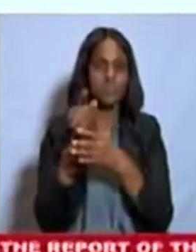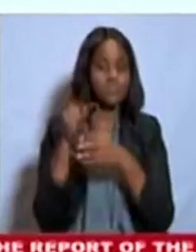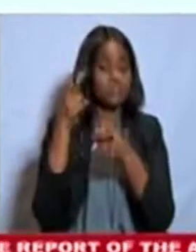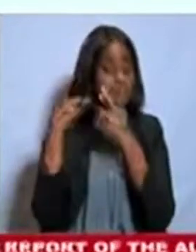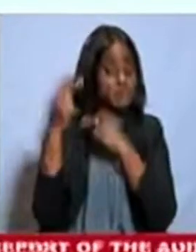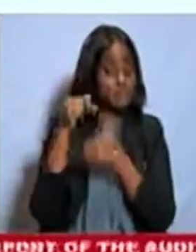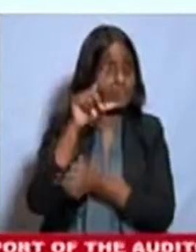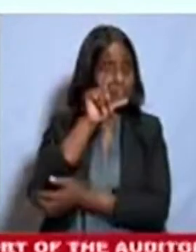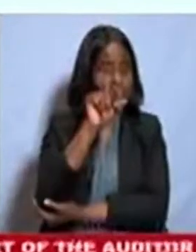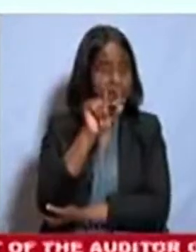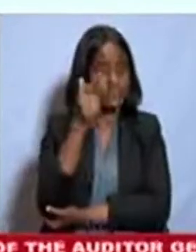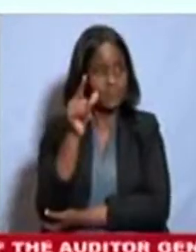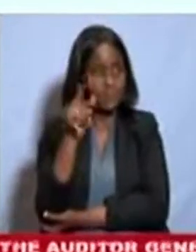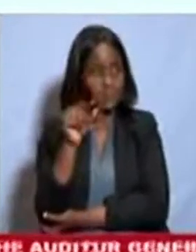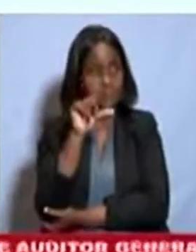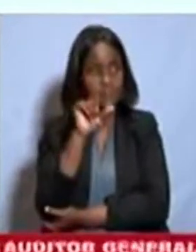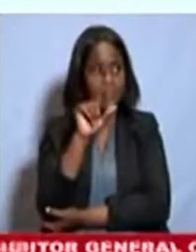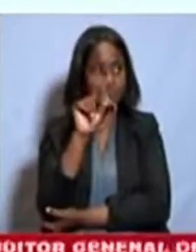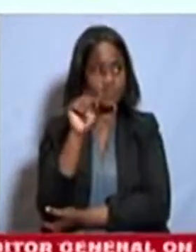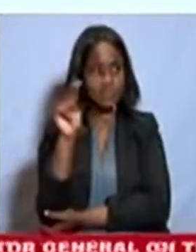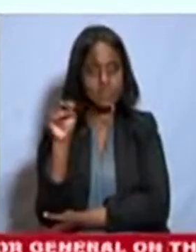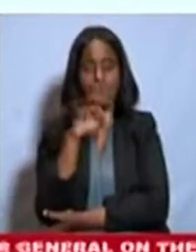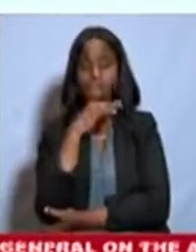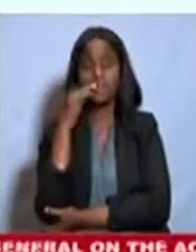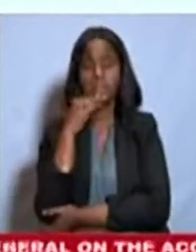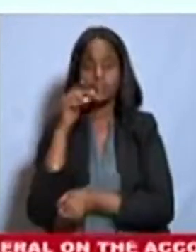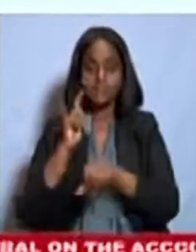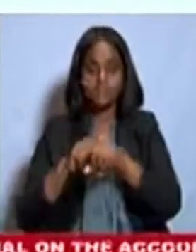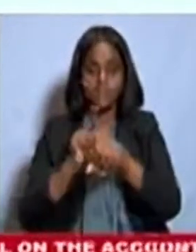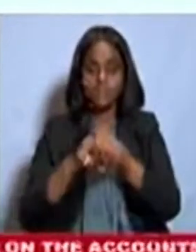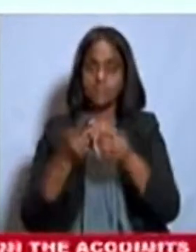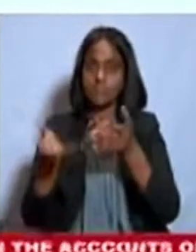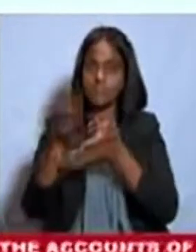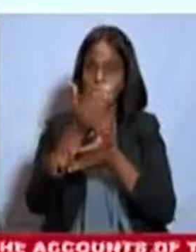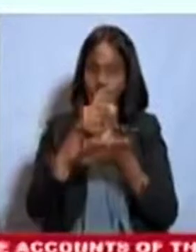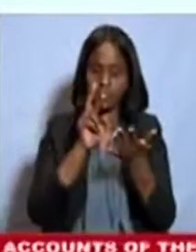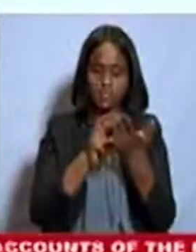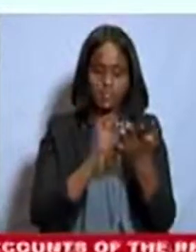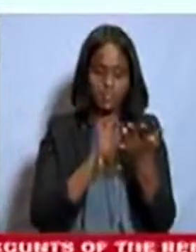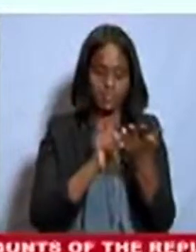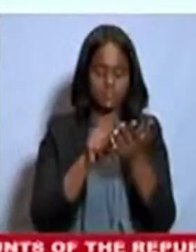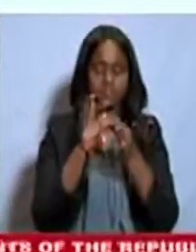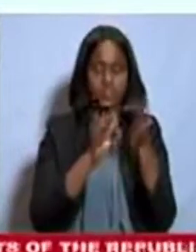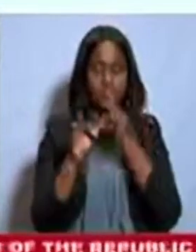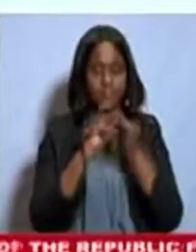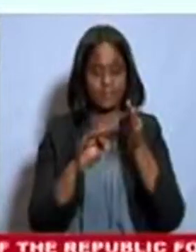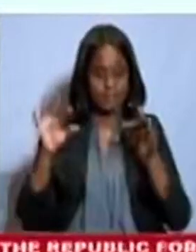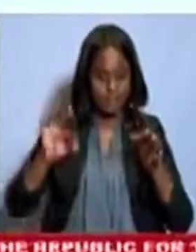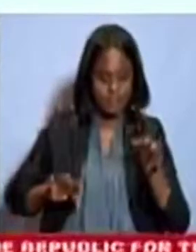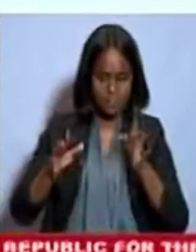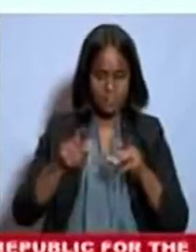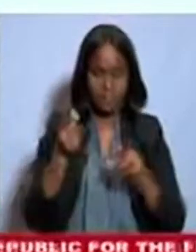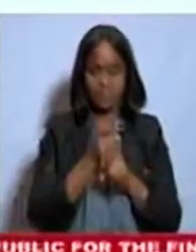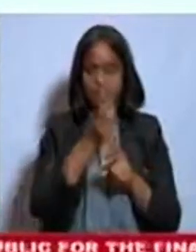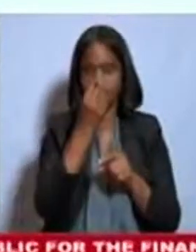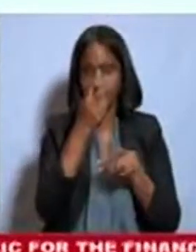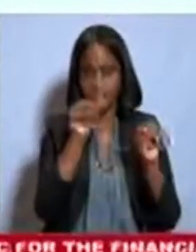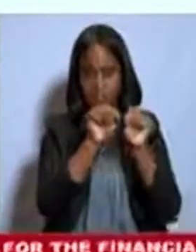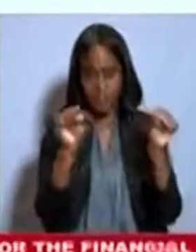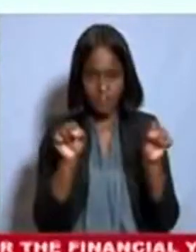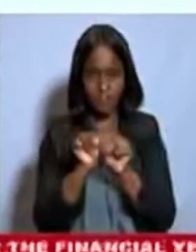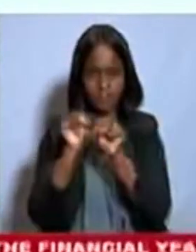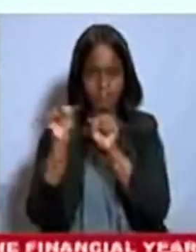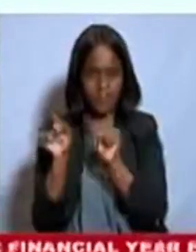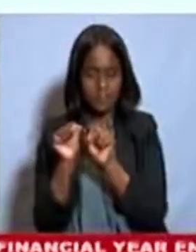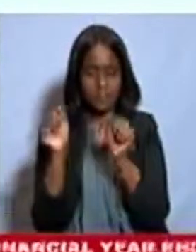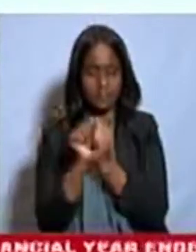the 2021-2022 farming season recoveries report revealed that beneficiaries from 12 stations